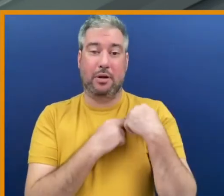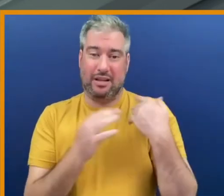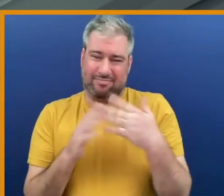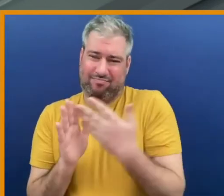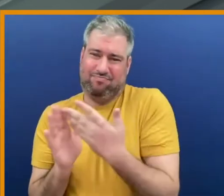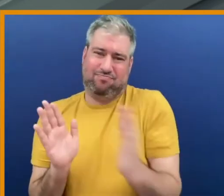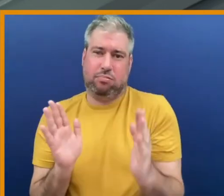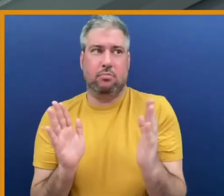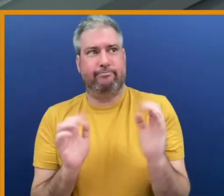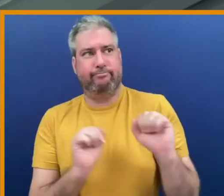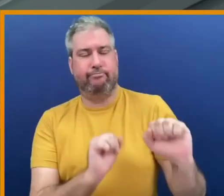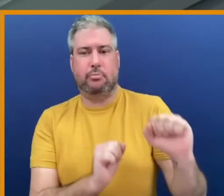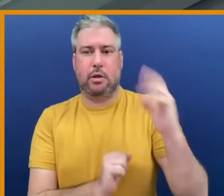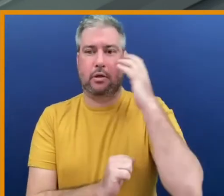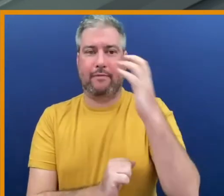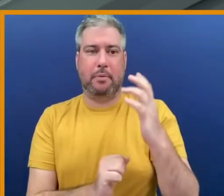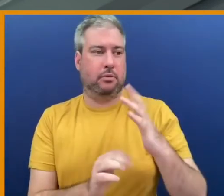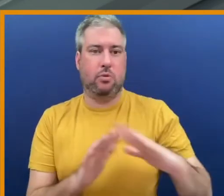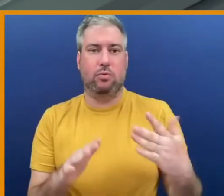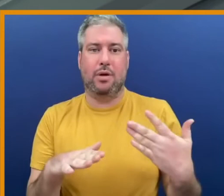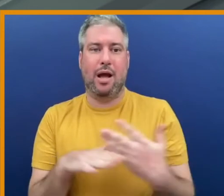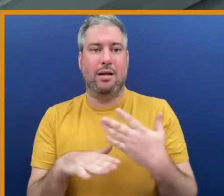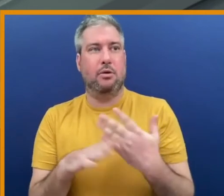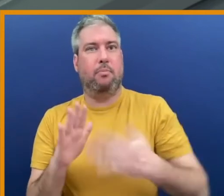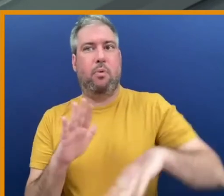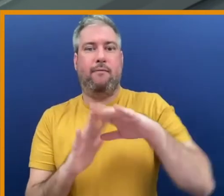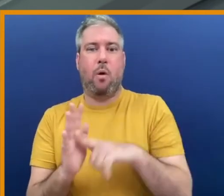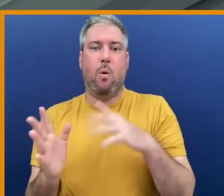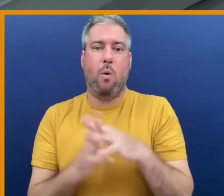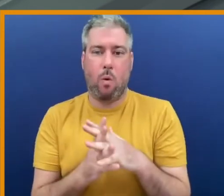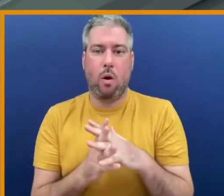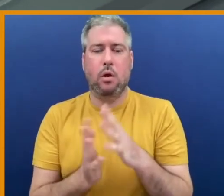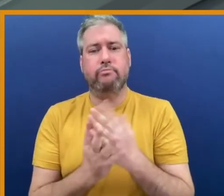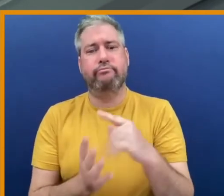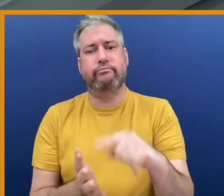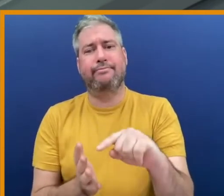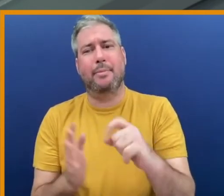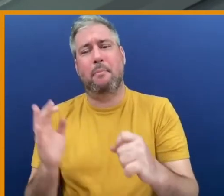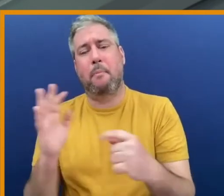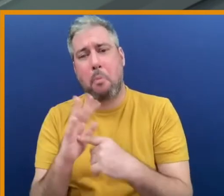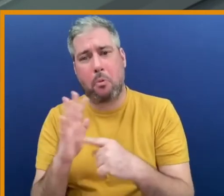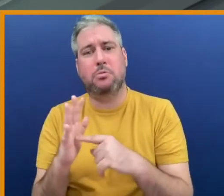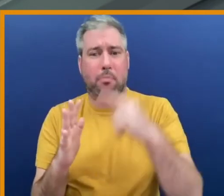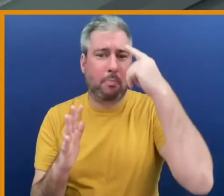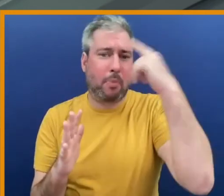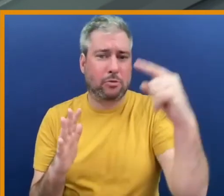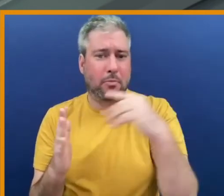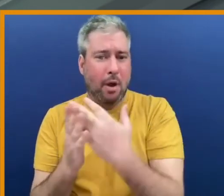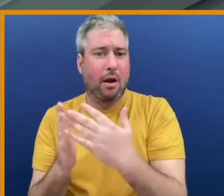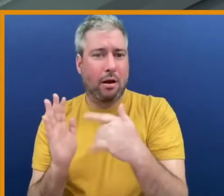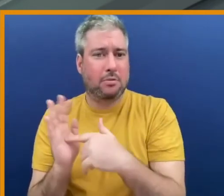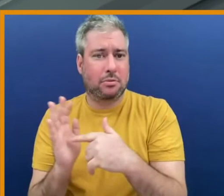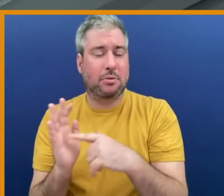this is such an important part of this motion because it's a part that keys into so many of the other